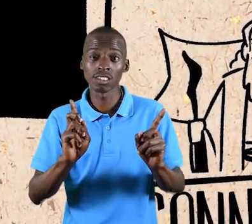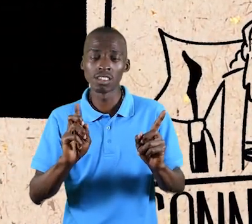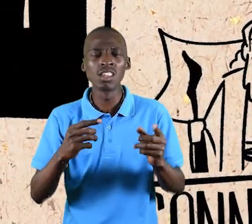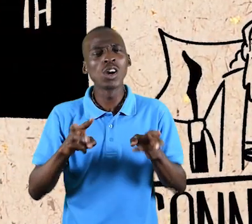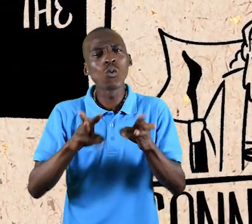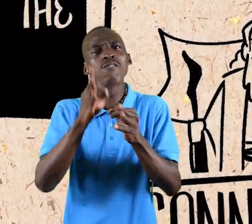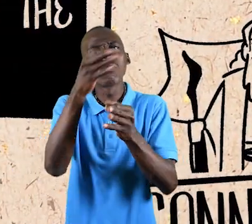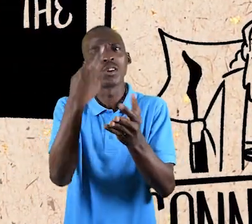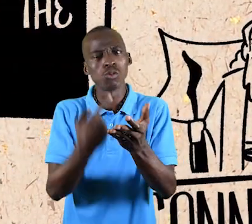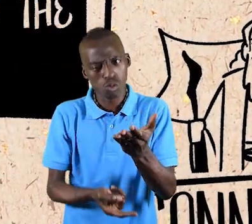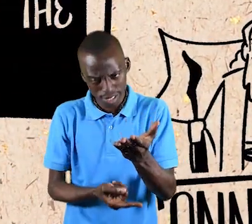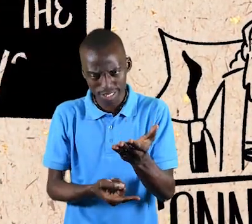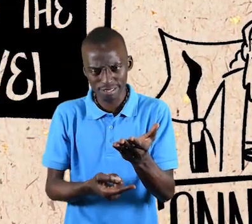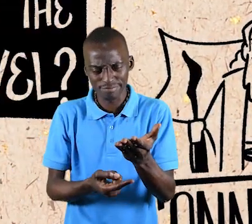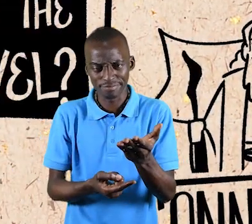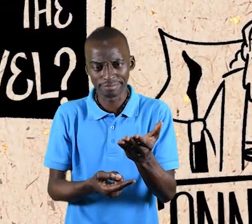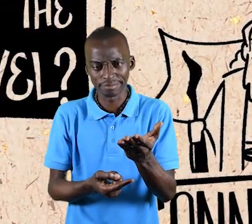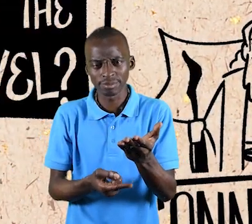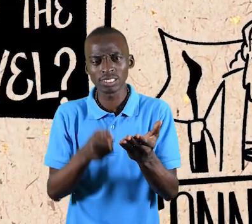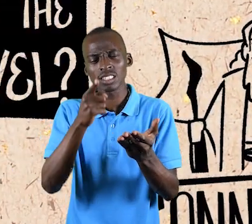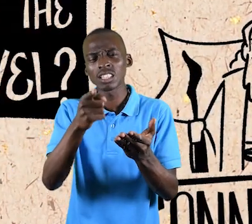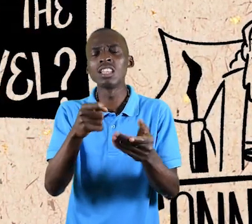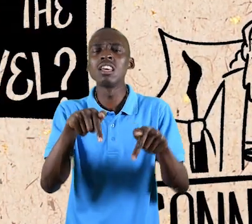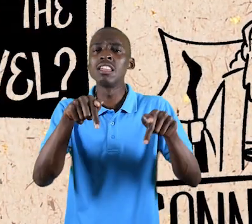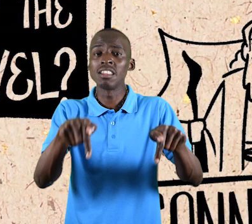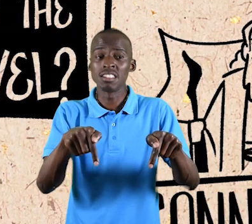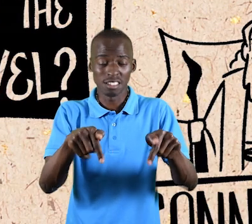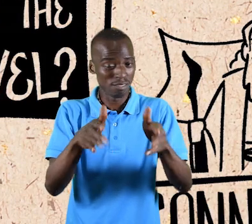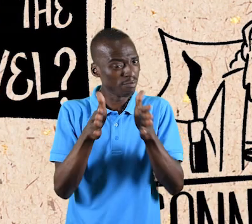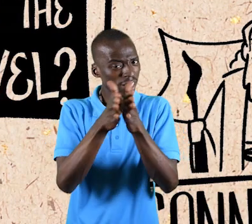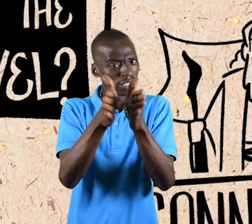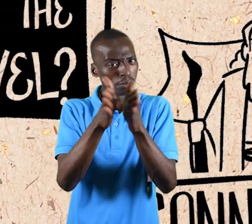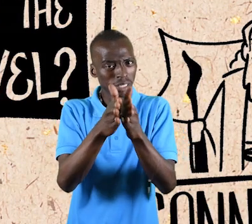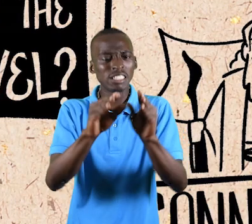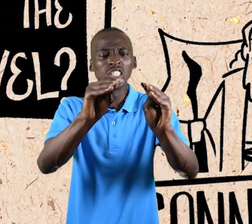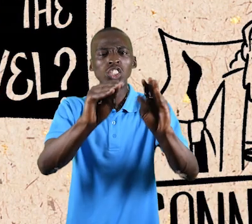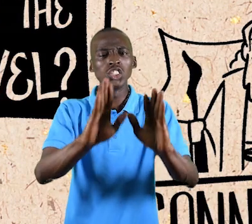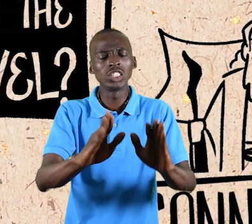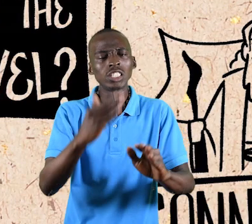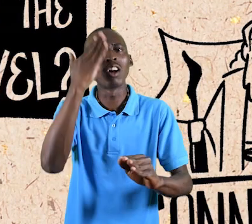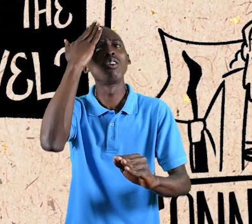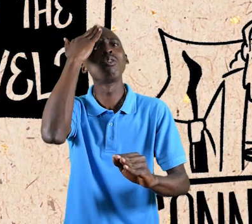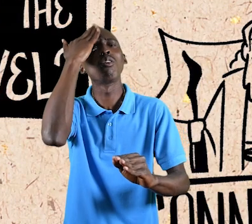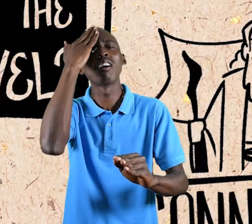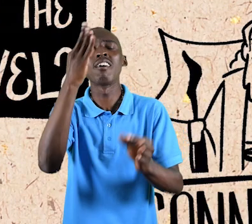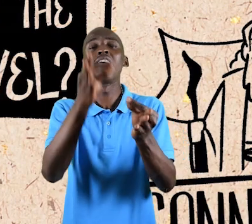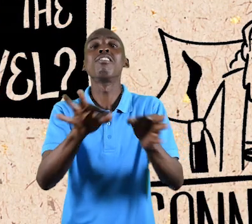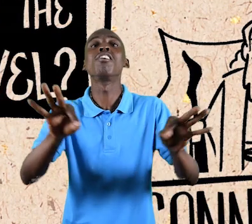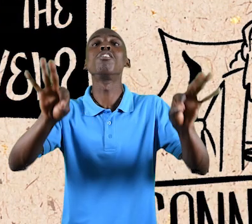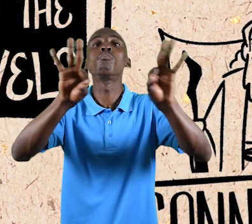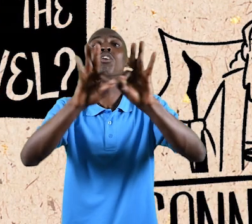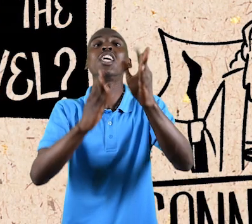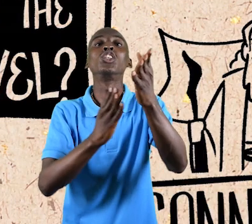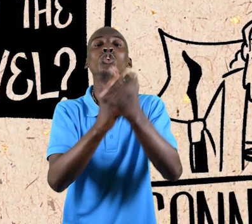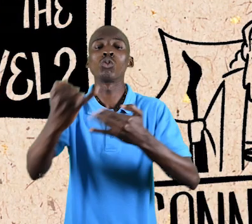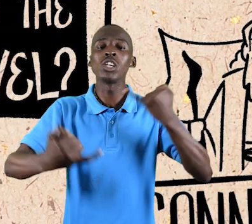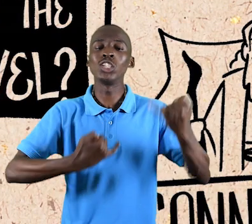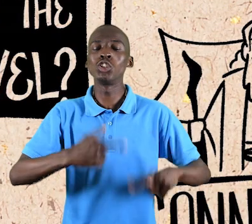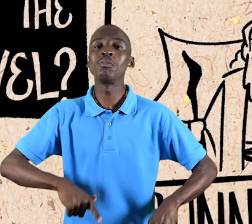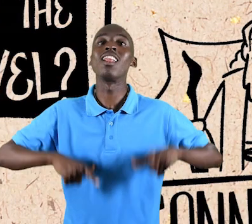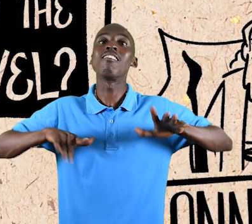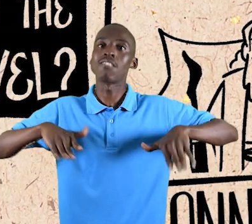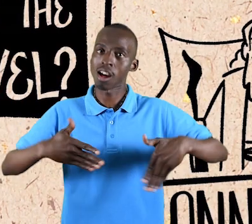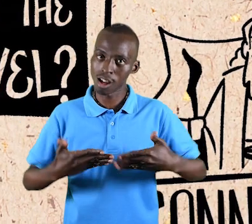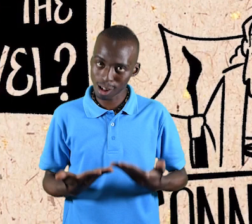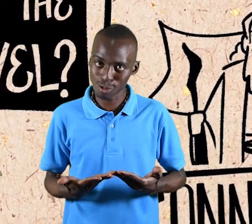way forward in the midst of all this hevel? And here, paradoxically, the teacher discovers the key to the true enjoyment of life under